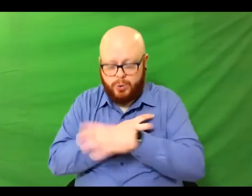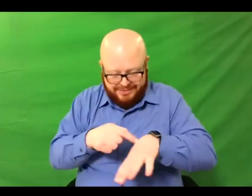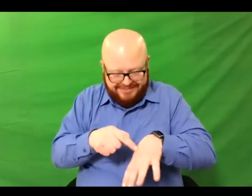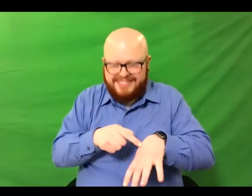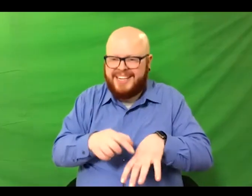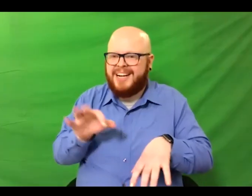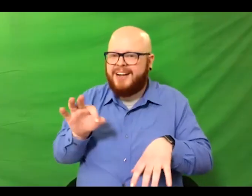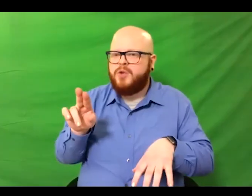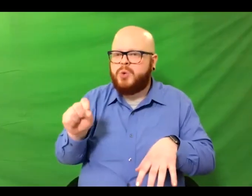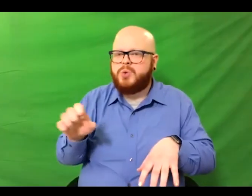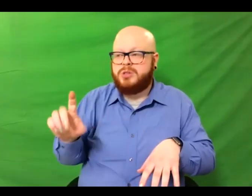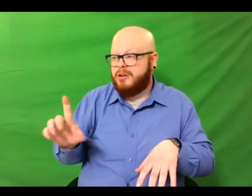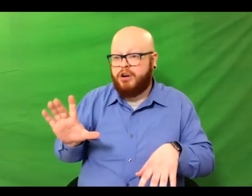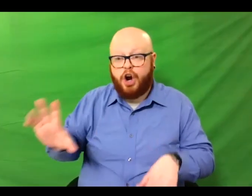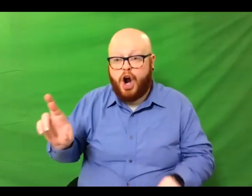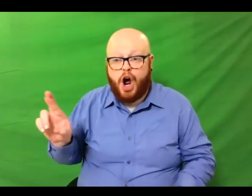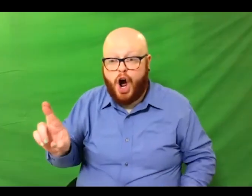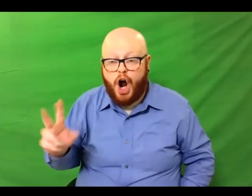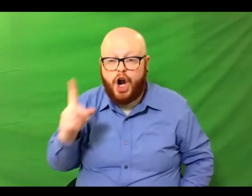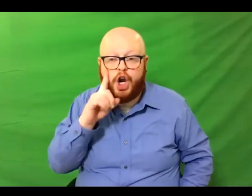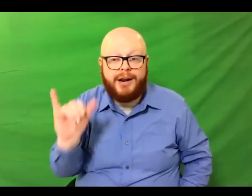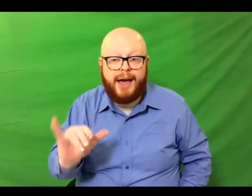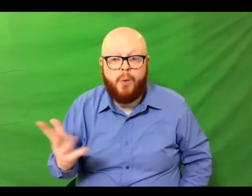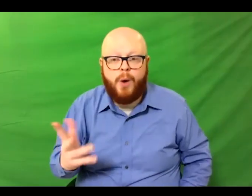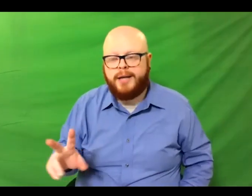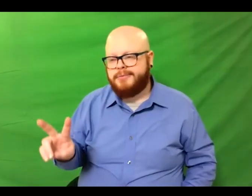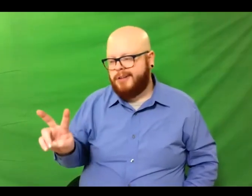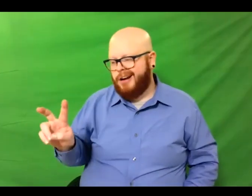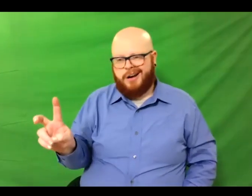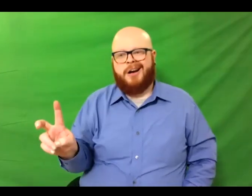versus the standard R. That's fine. That was her version of